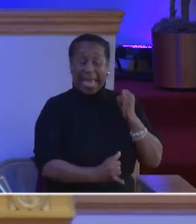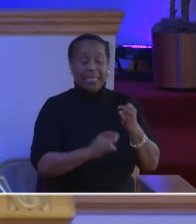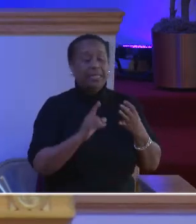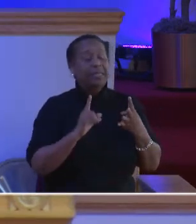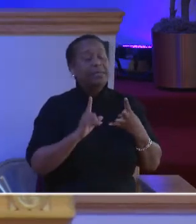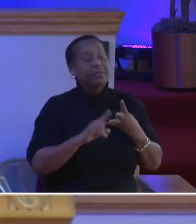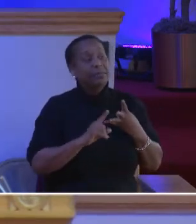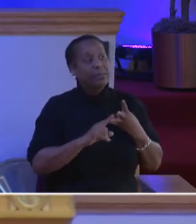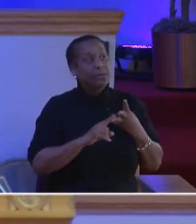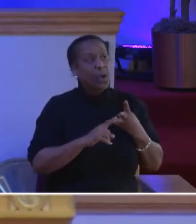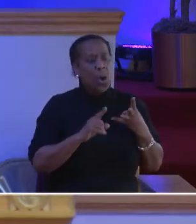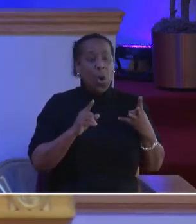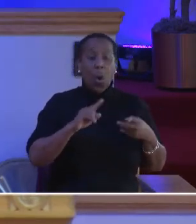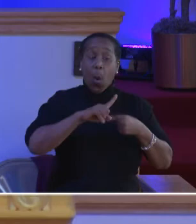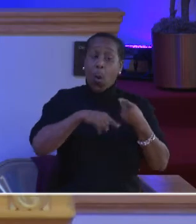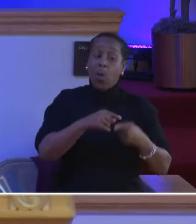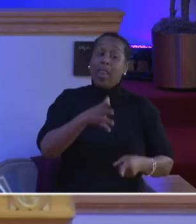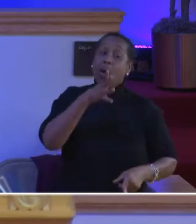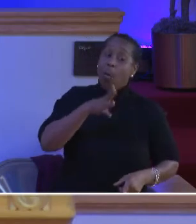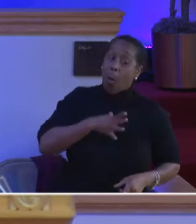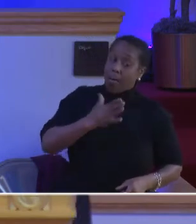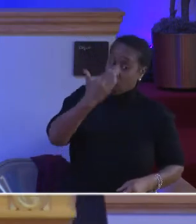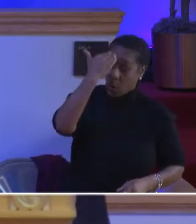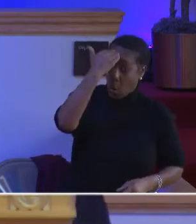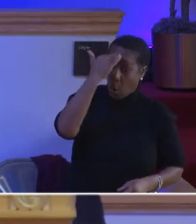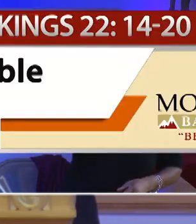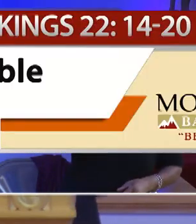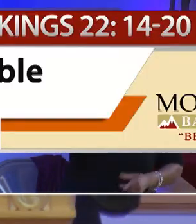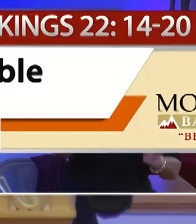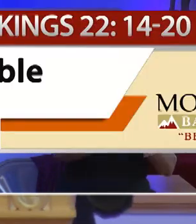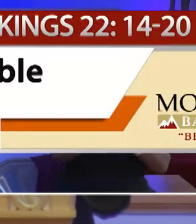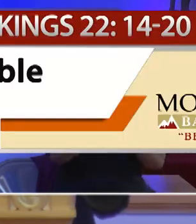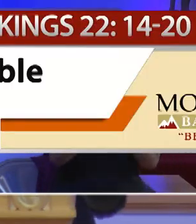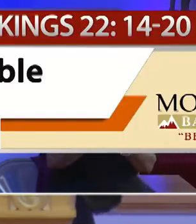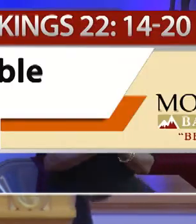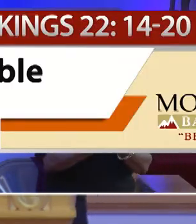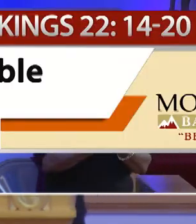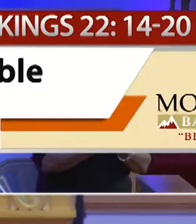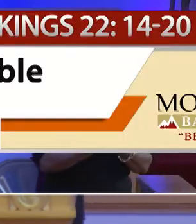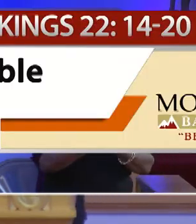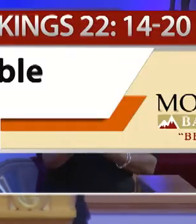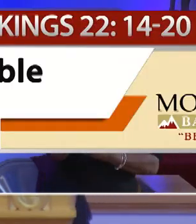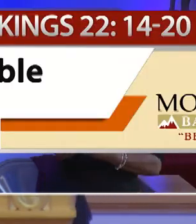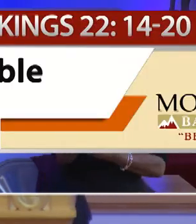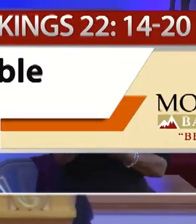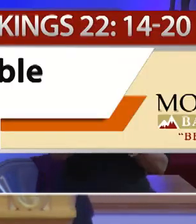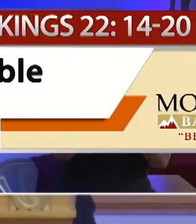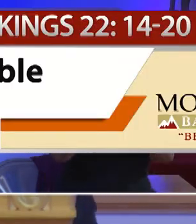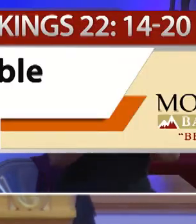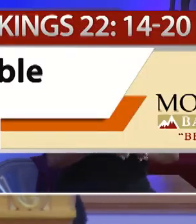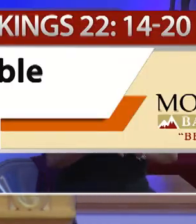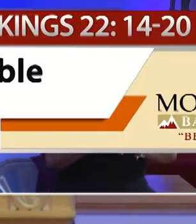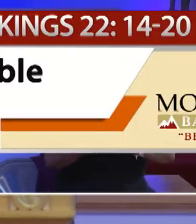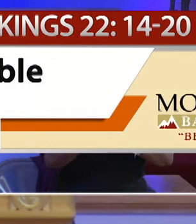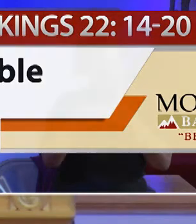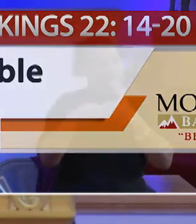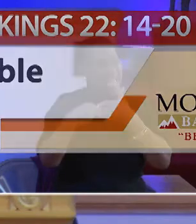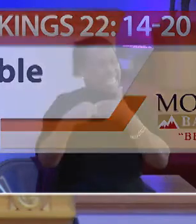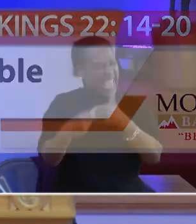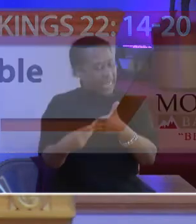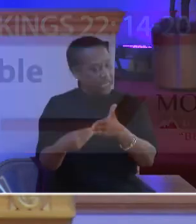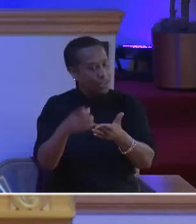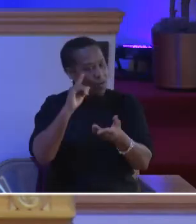beloved, when a woman knows her Bible, she becomes a catalyst